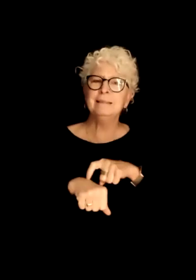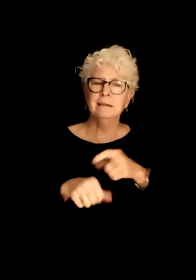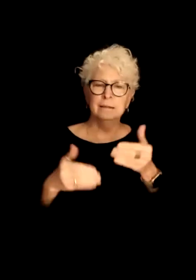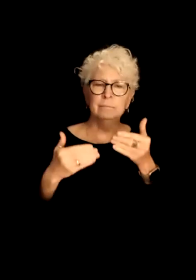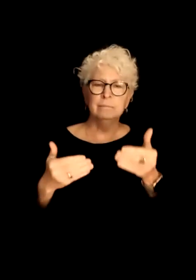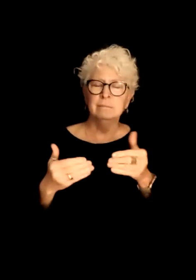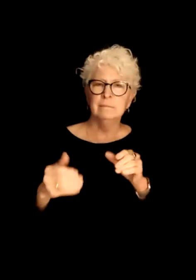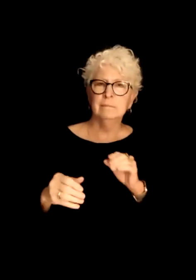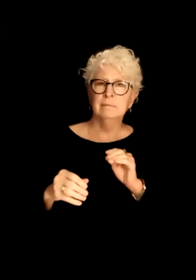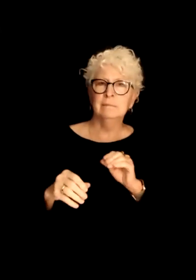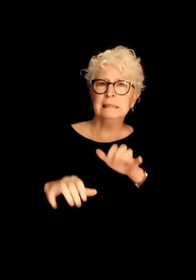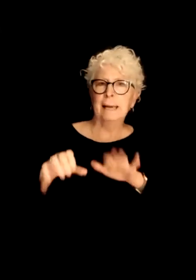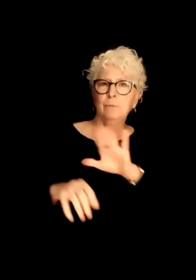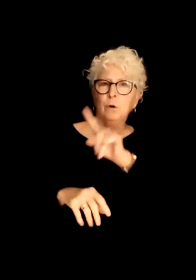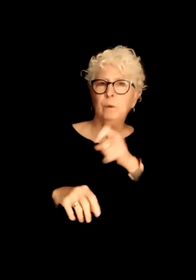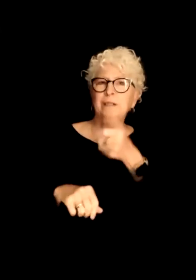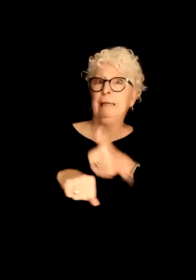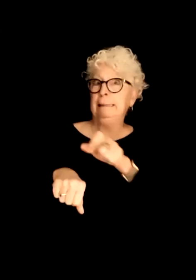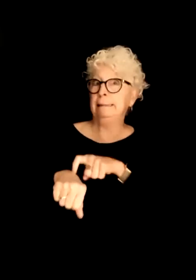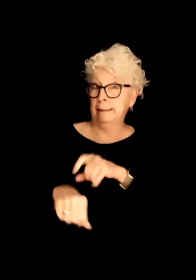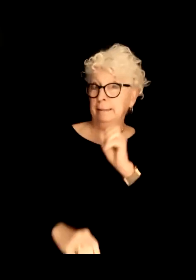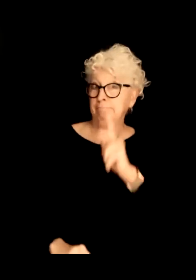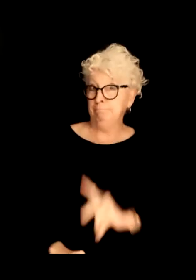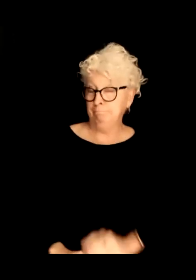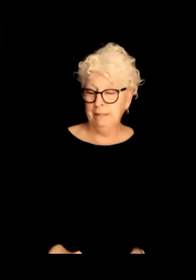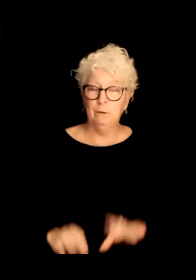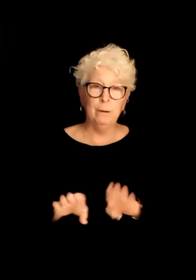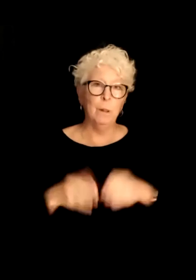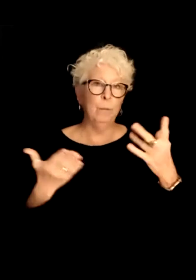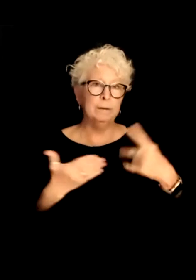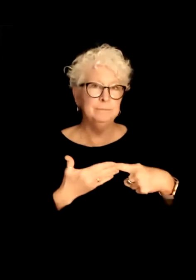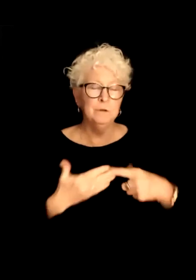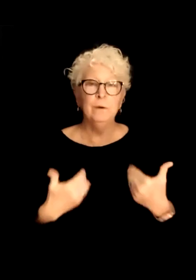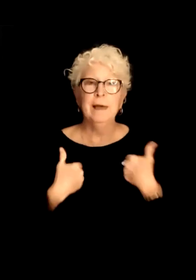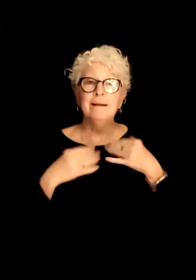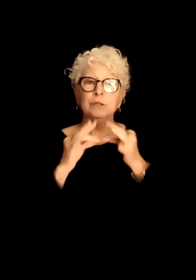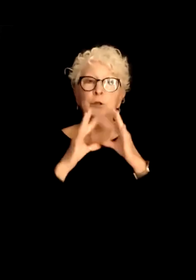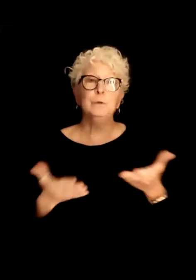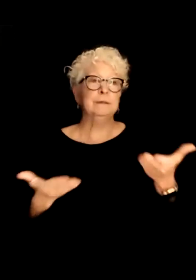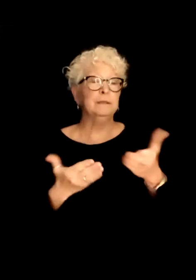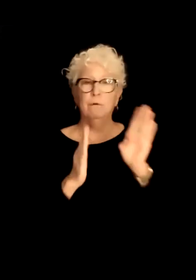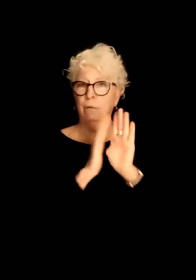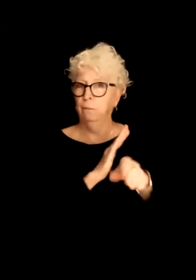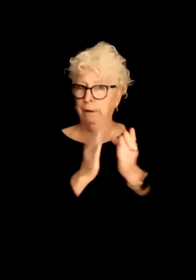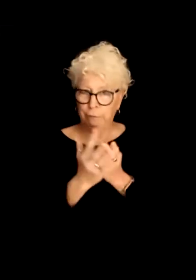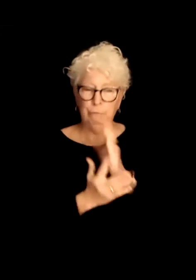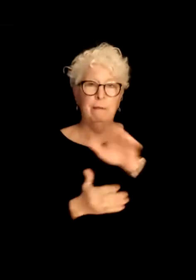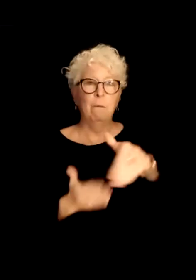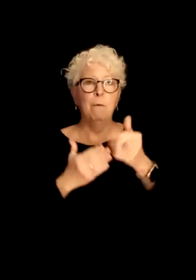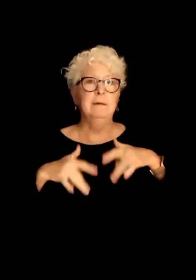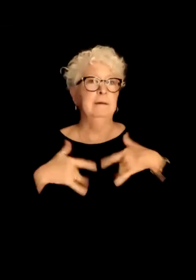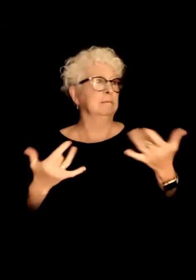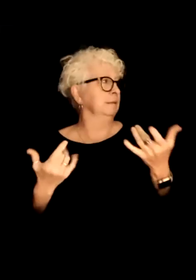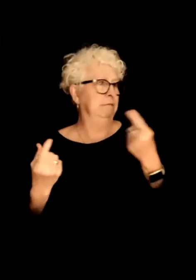put a question in that box. We also will have an Asl interpreter on screen throughout the event, as you can